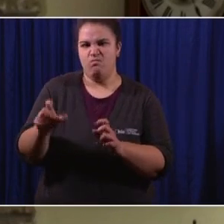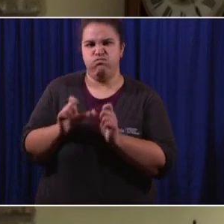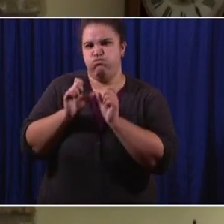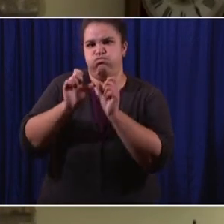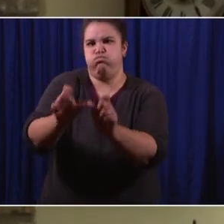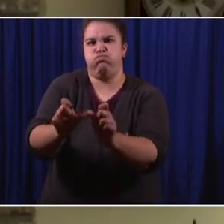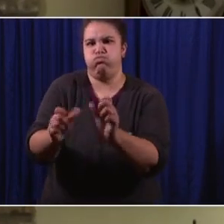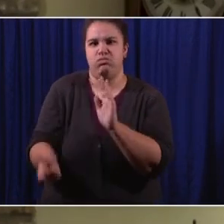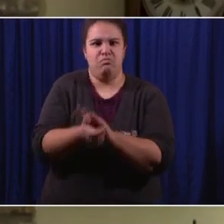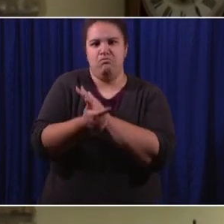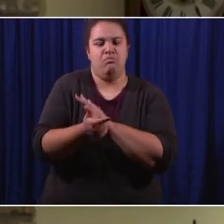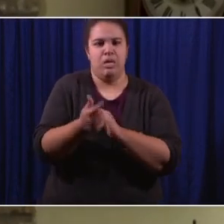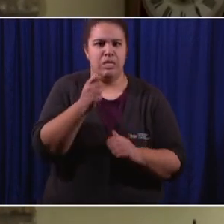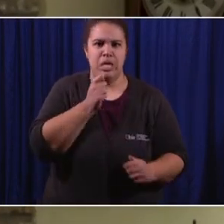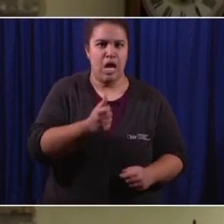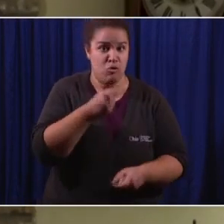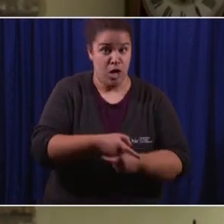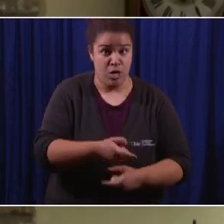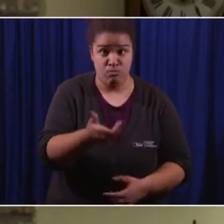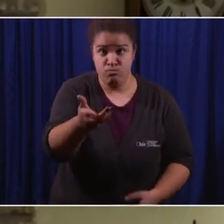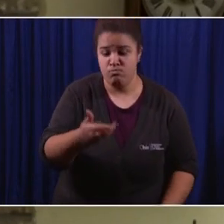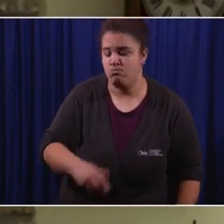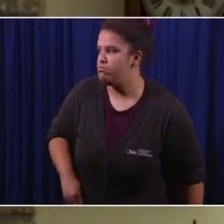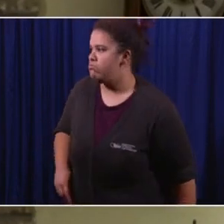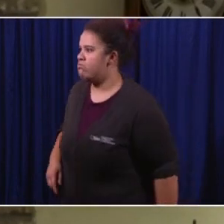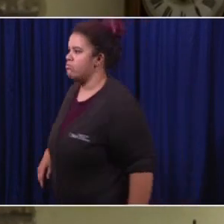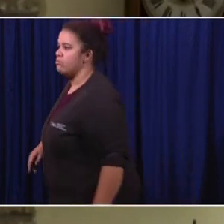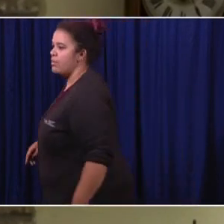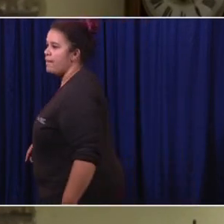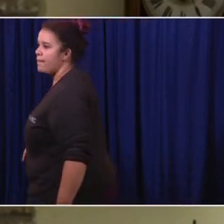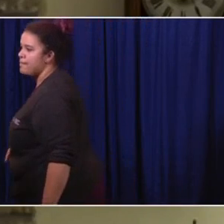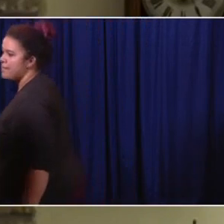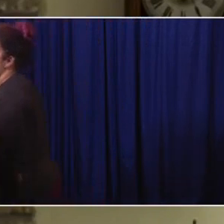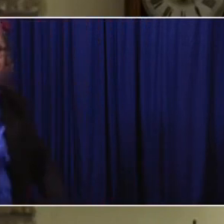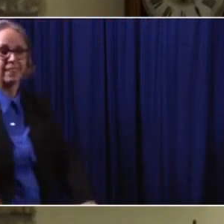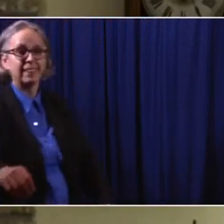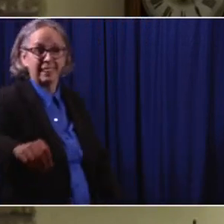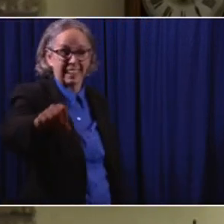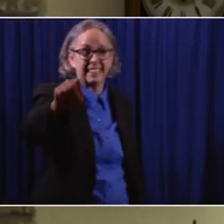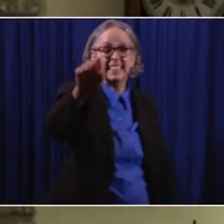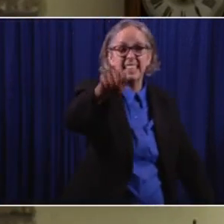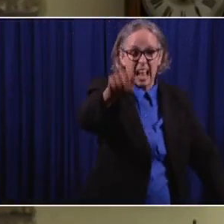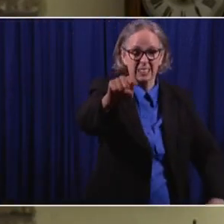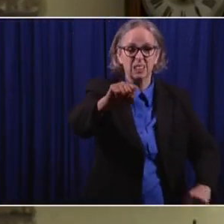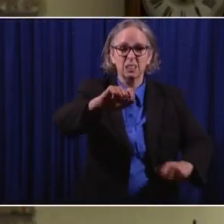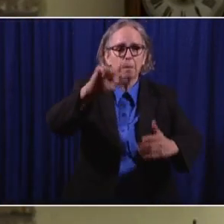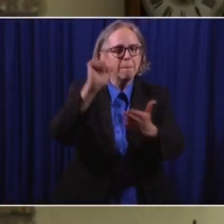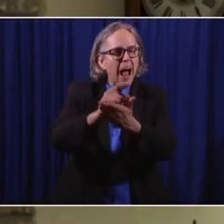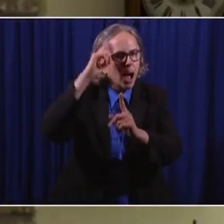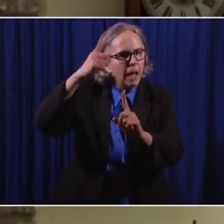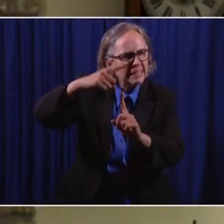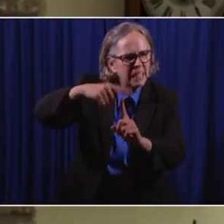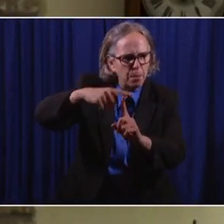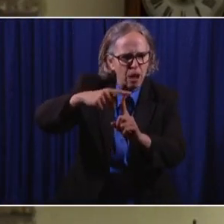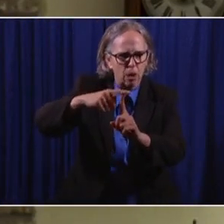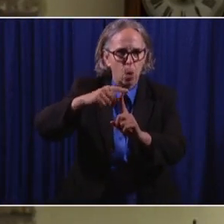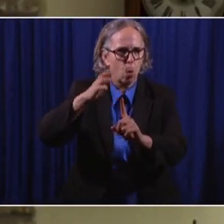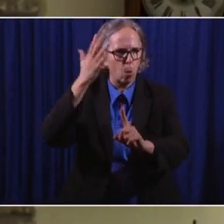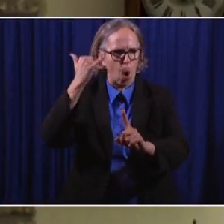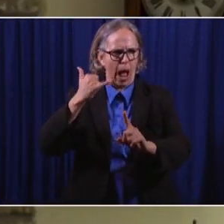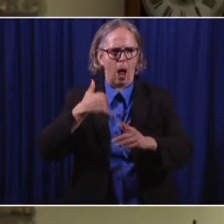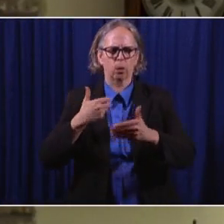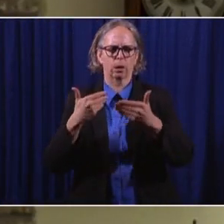Yes, this is a temporary ban, and I will sign the bill because it's temporary and because I think you can